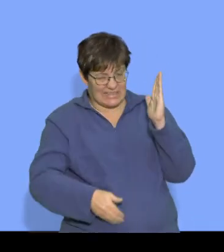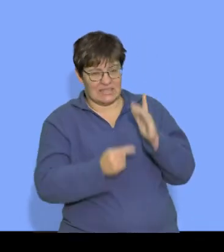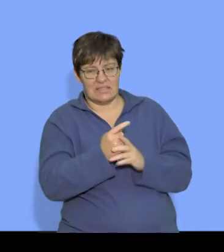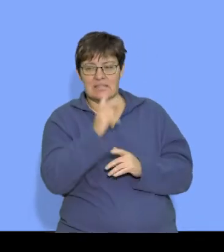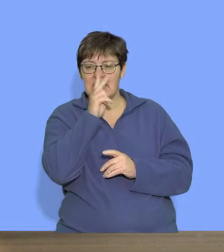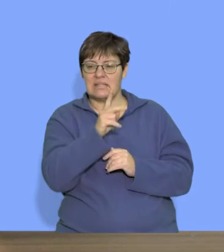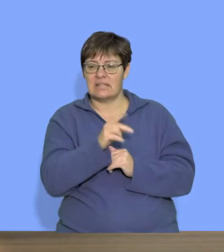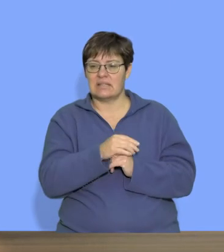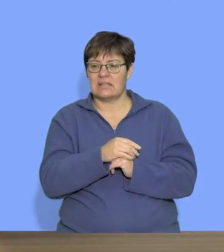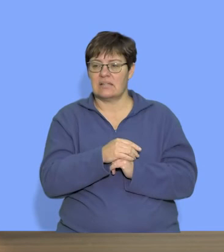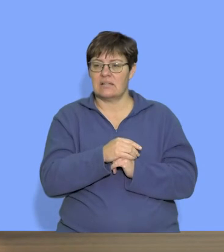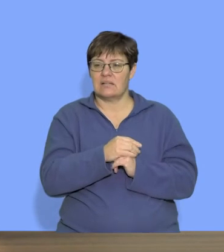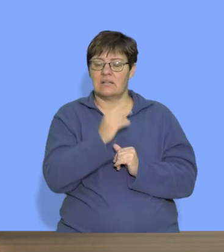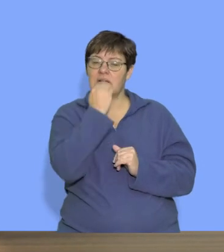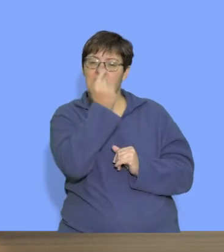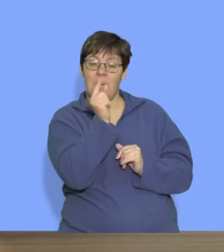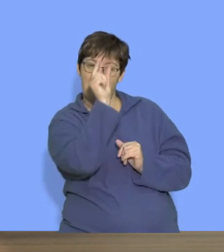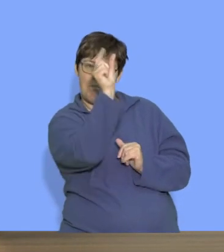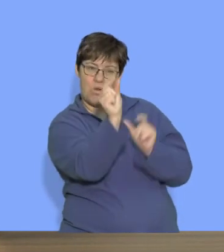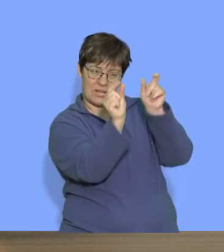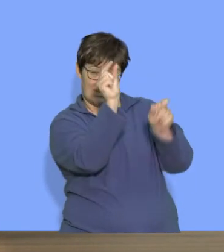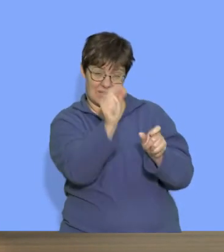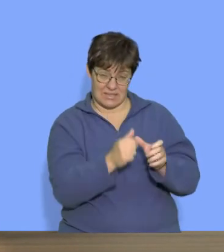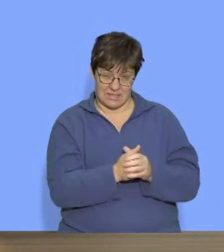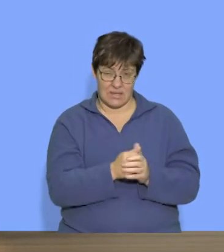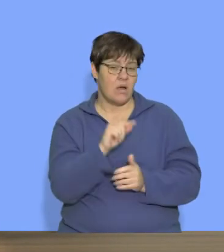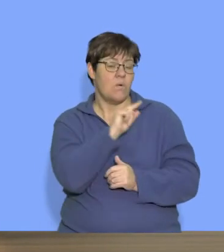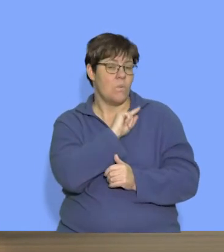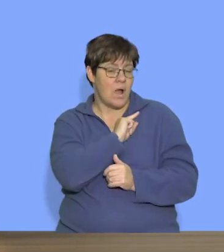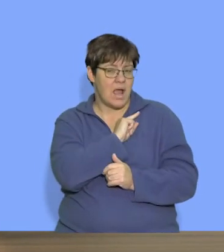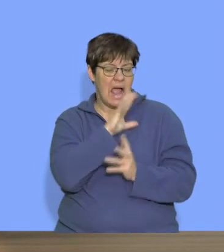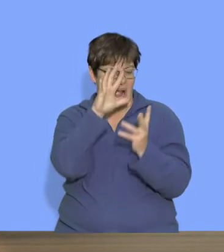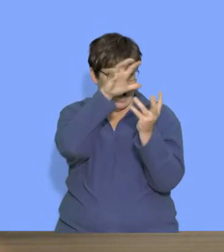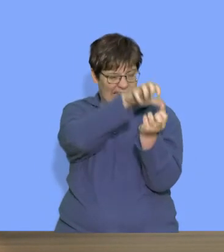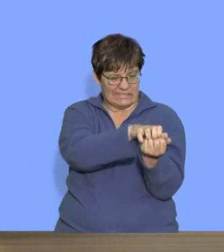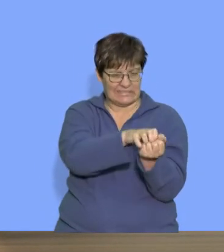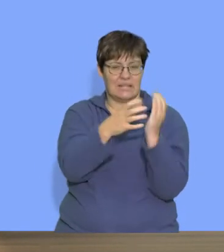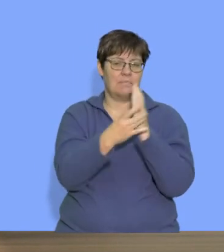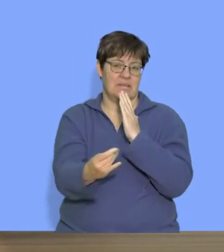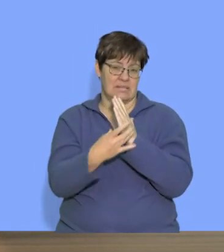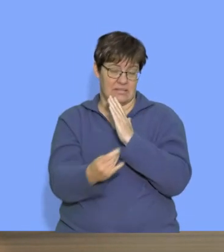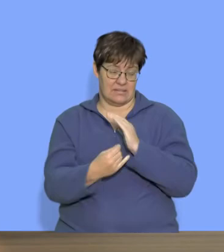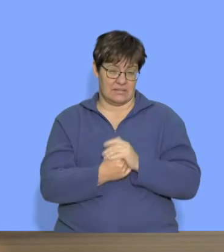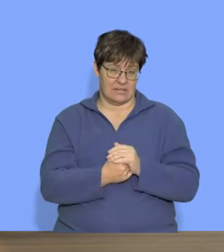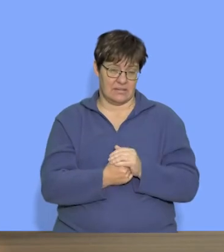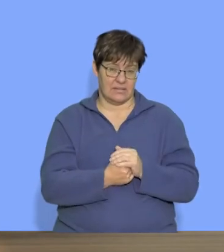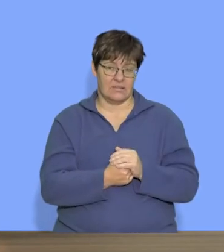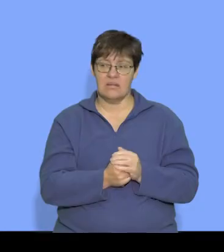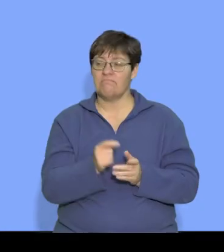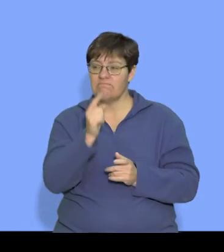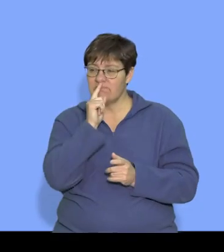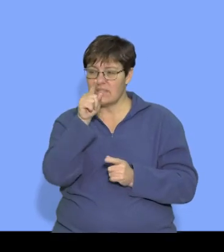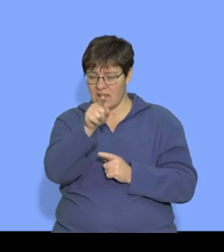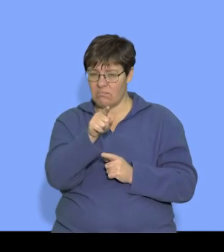incisors, chisel-shaped, pointed. And this again is important in biting off their meat. And we see these